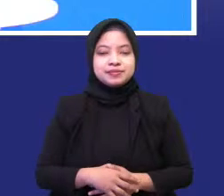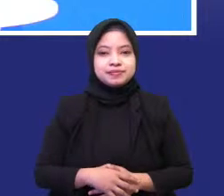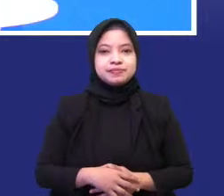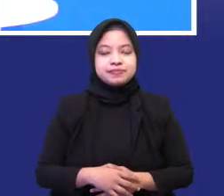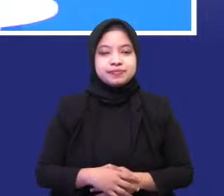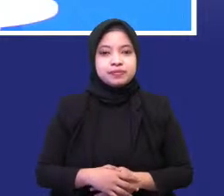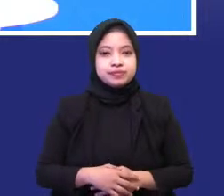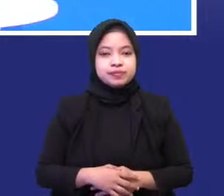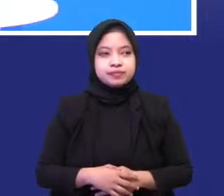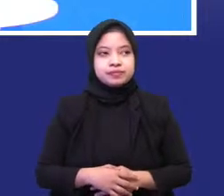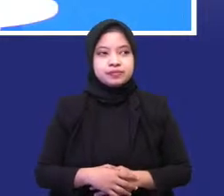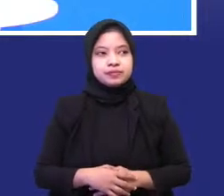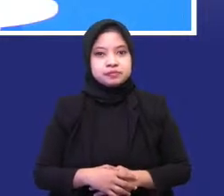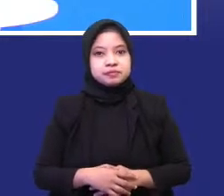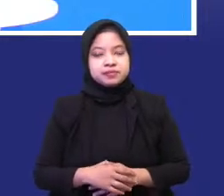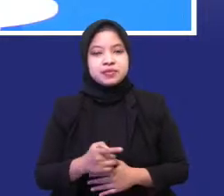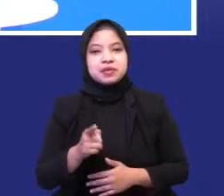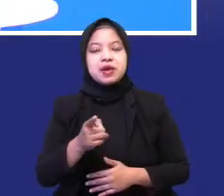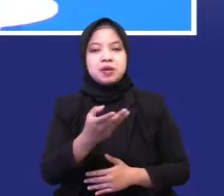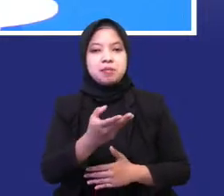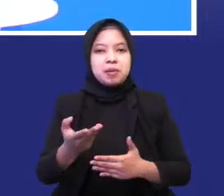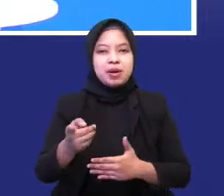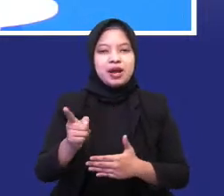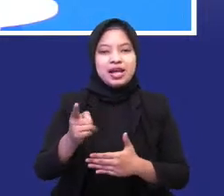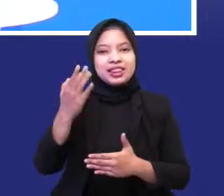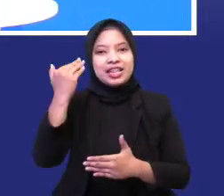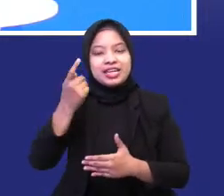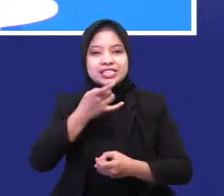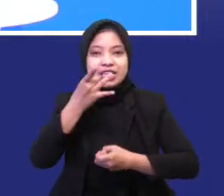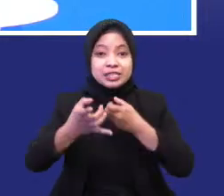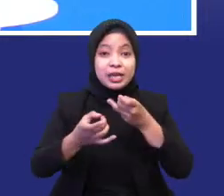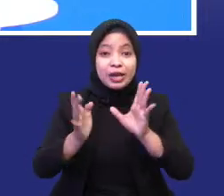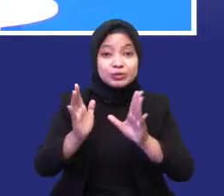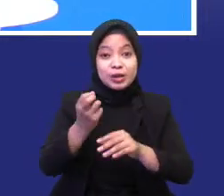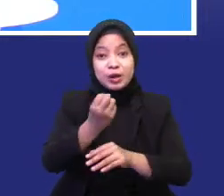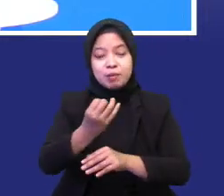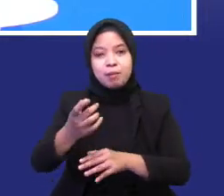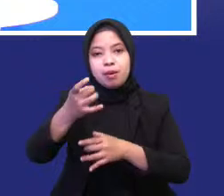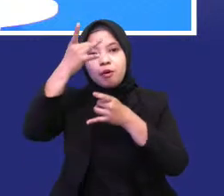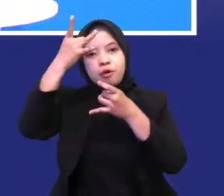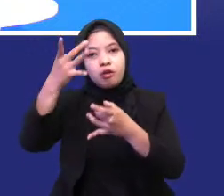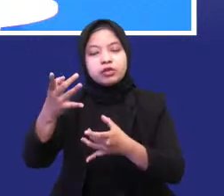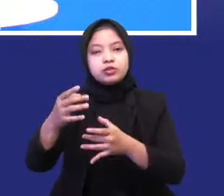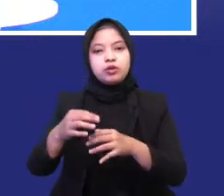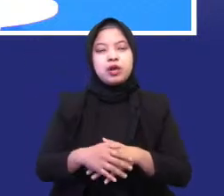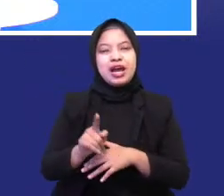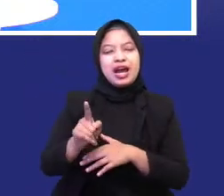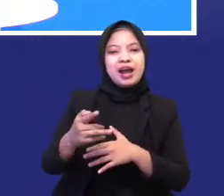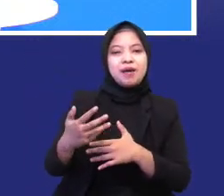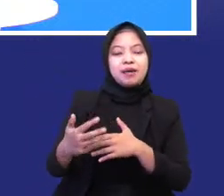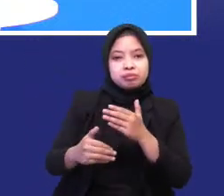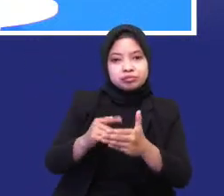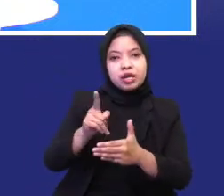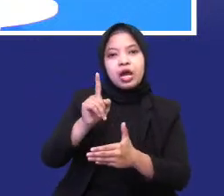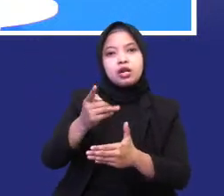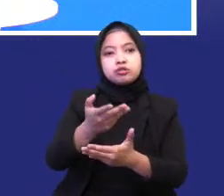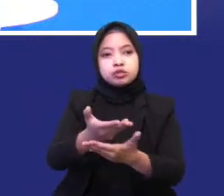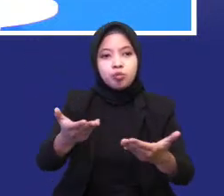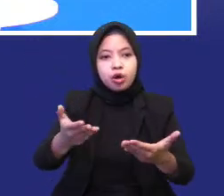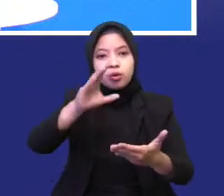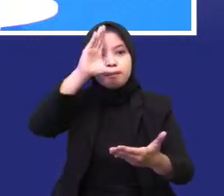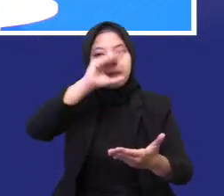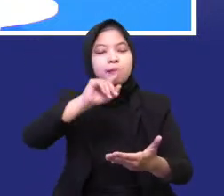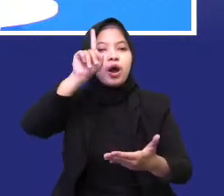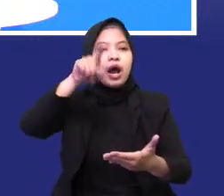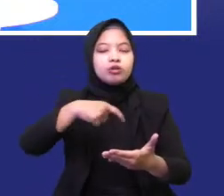But I think I suppose we're looking at longer term visas, but that's maybe a little bit. But Natalia, I can definitely try and update you on